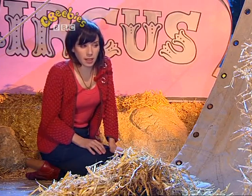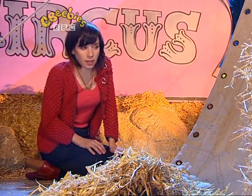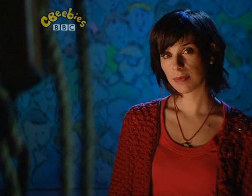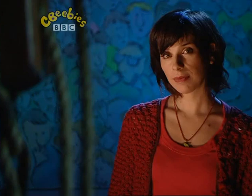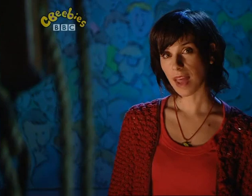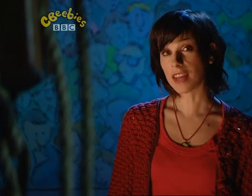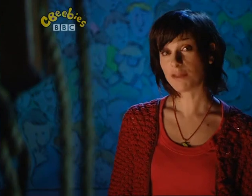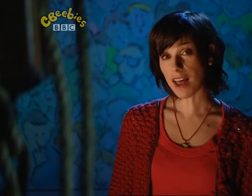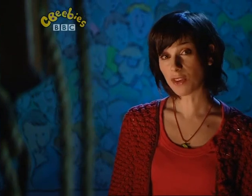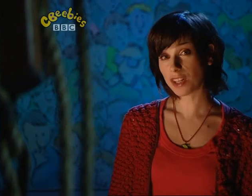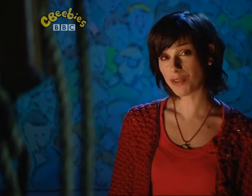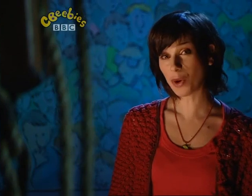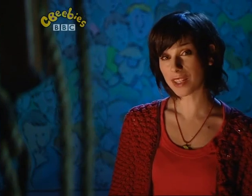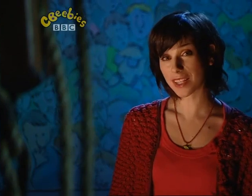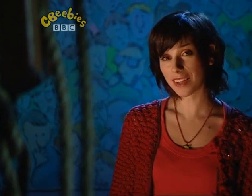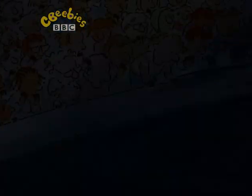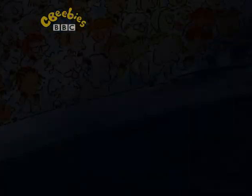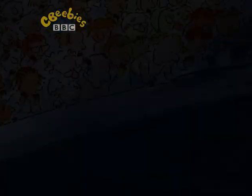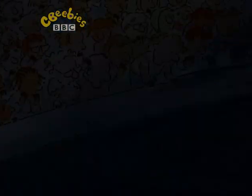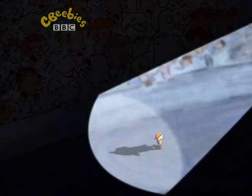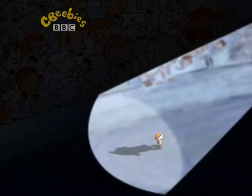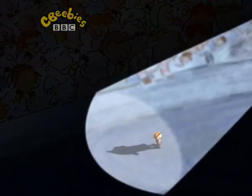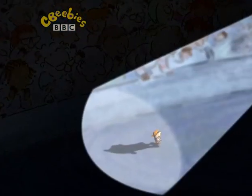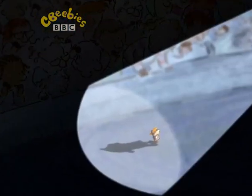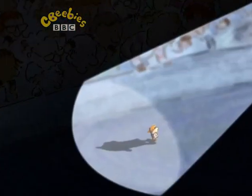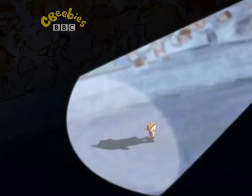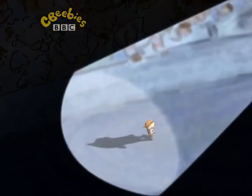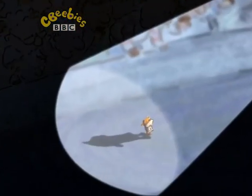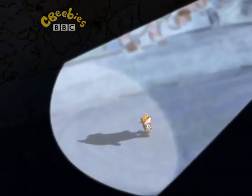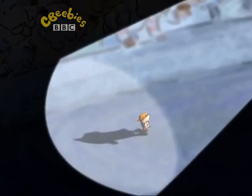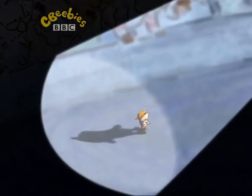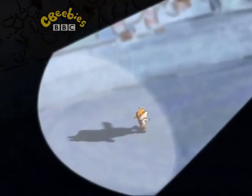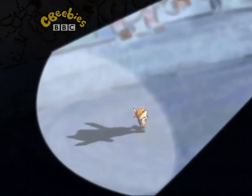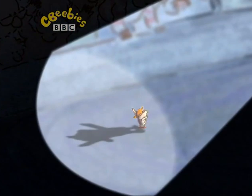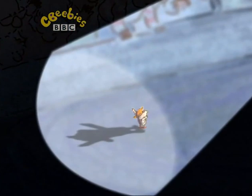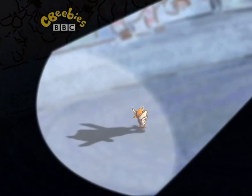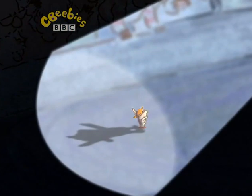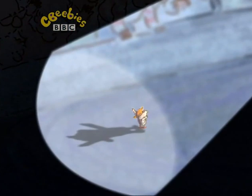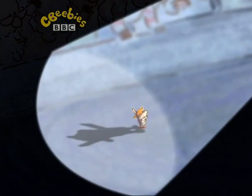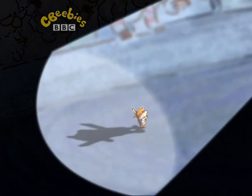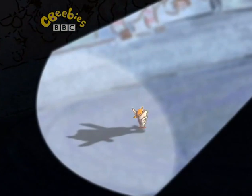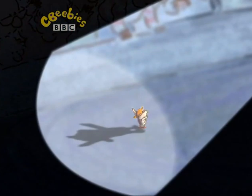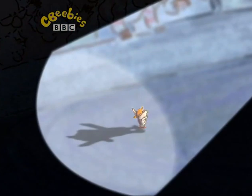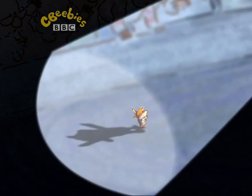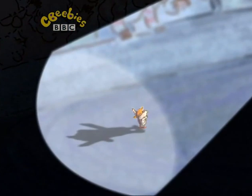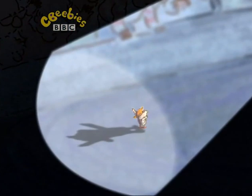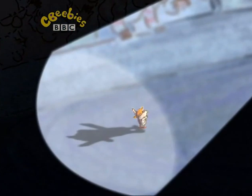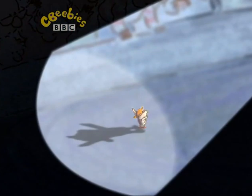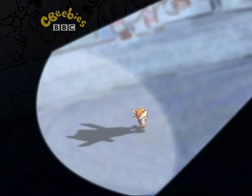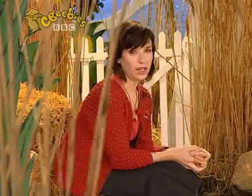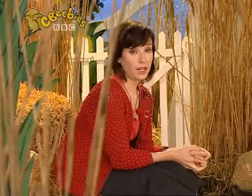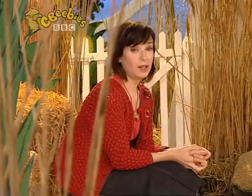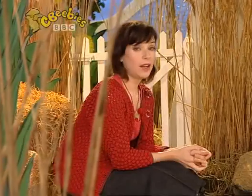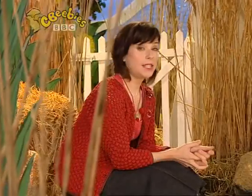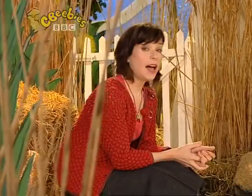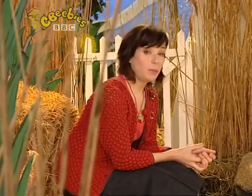inside, and found her voice. "My brother has taken a tumble and needs